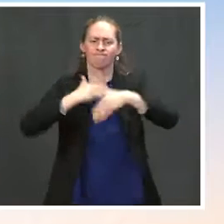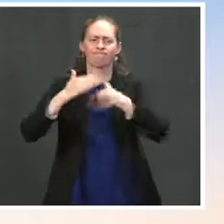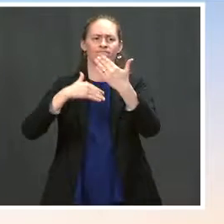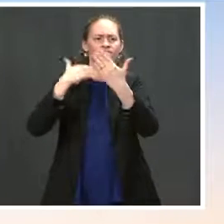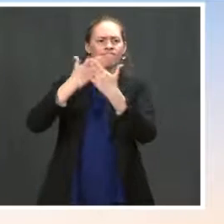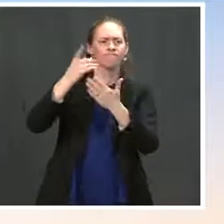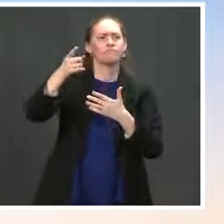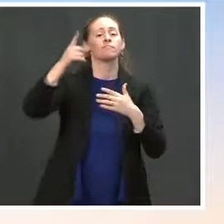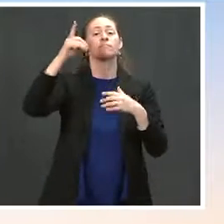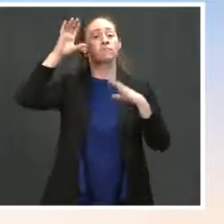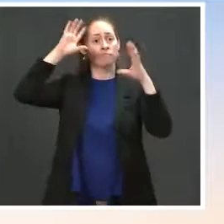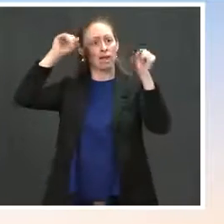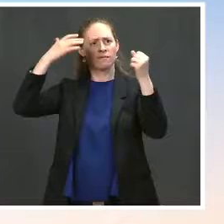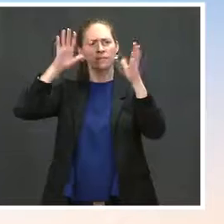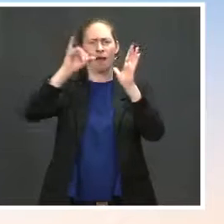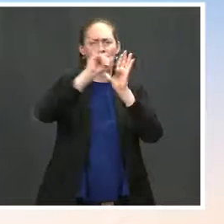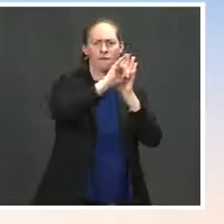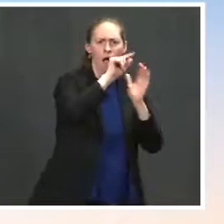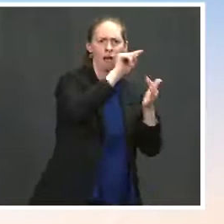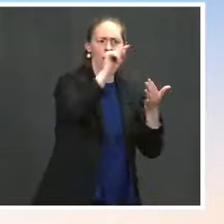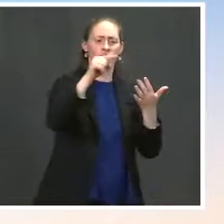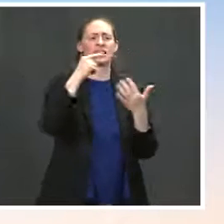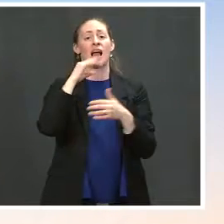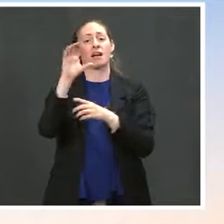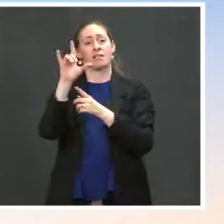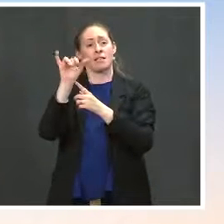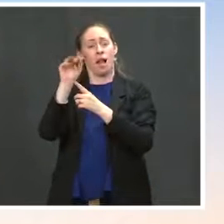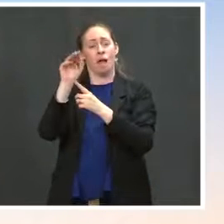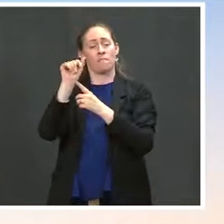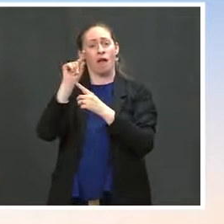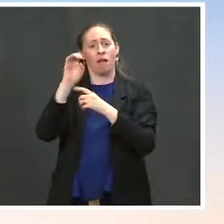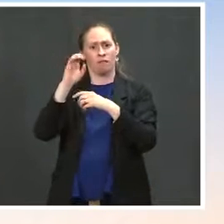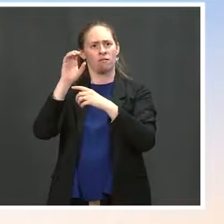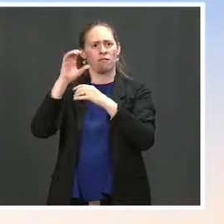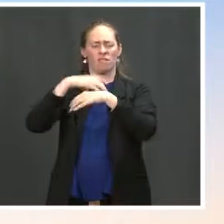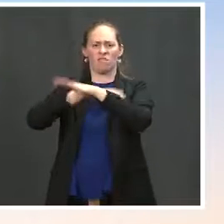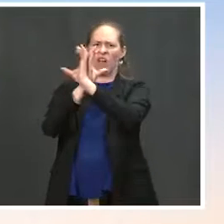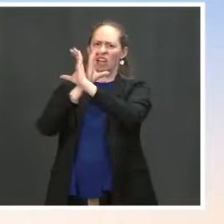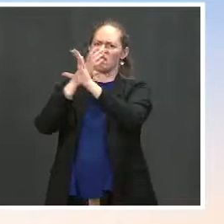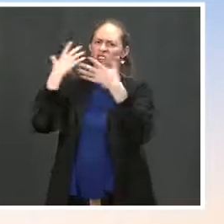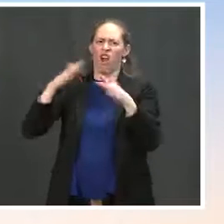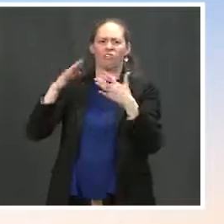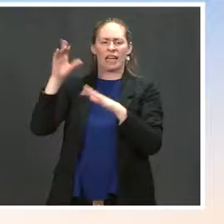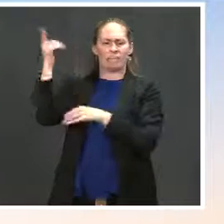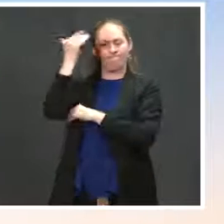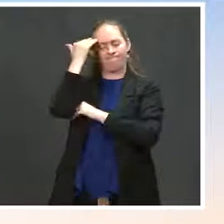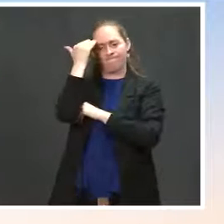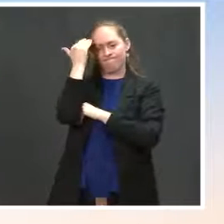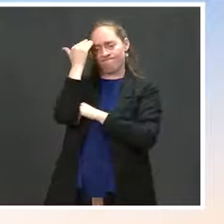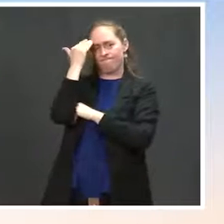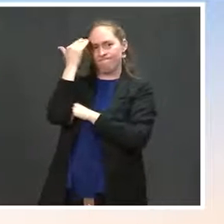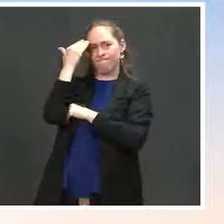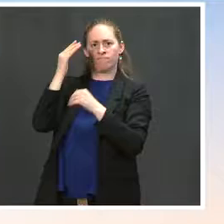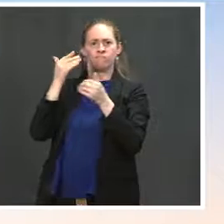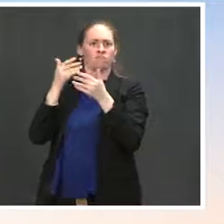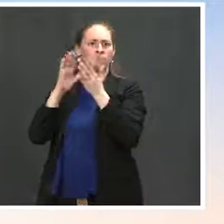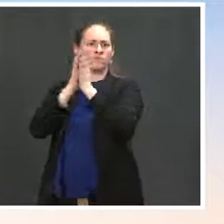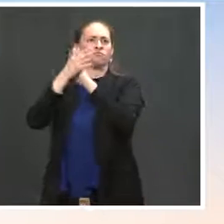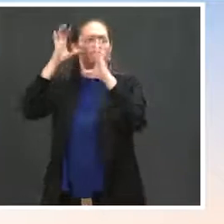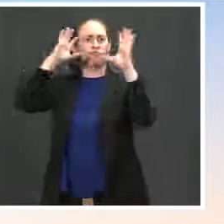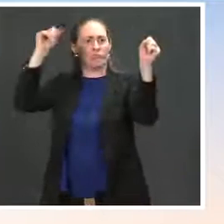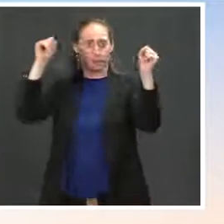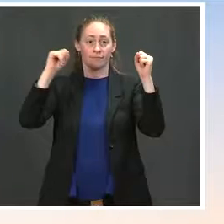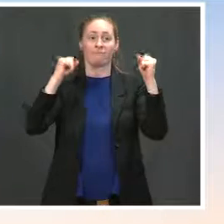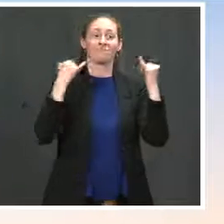identified the climate as one of the 4 crises facing his presidency. And the fact that we are hosting a global climate